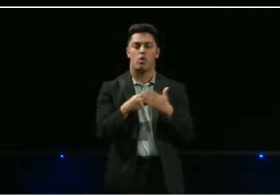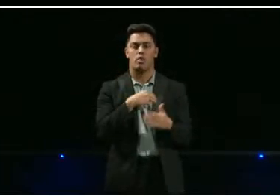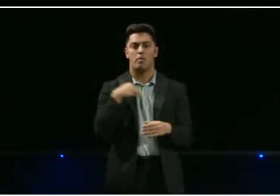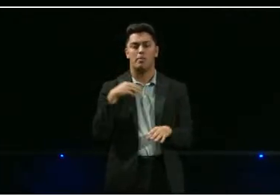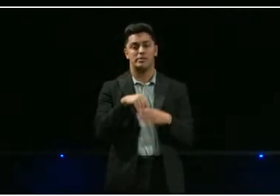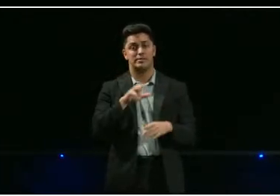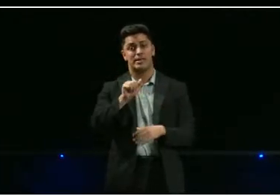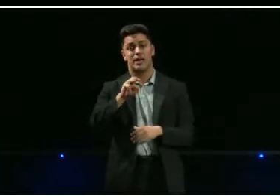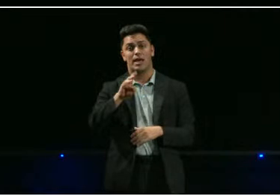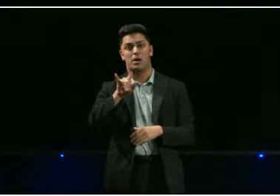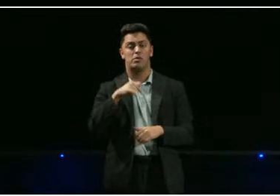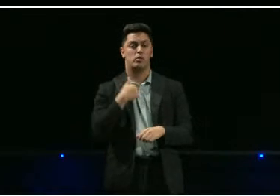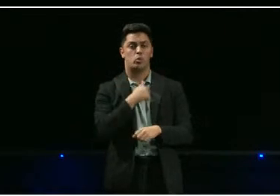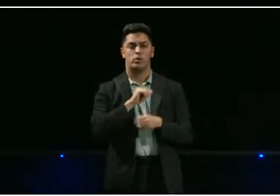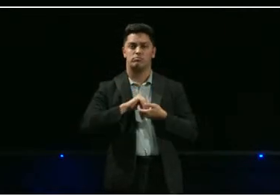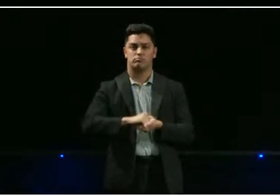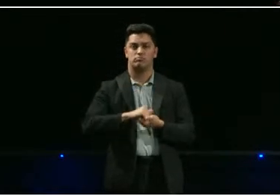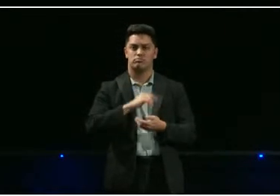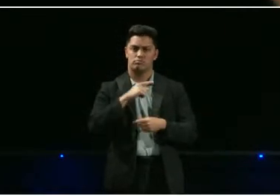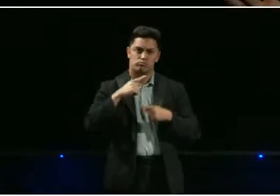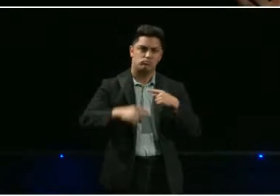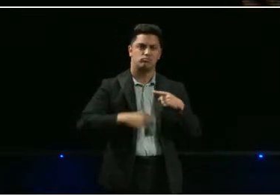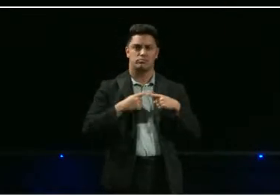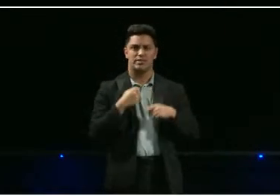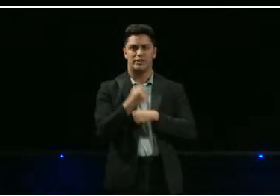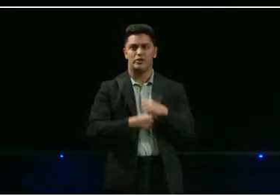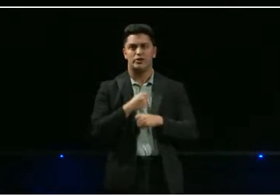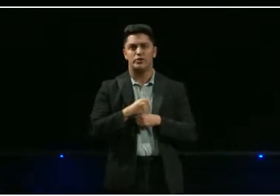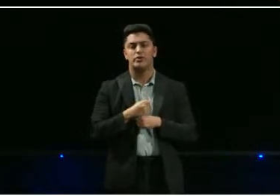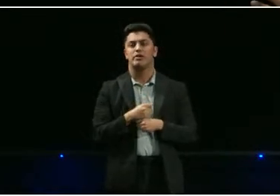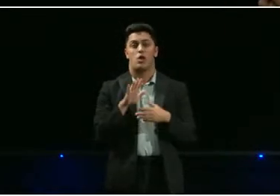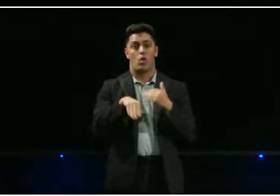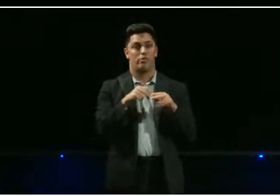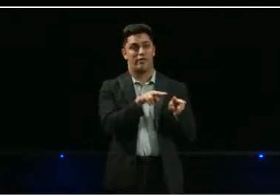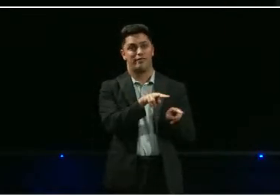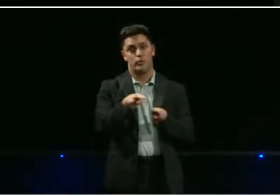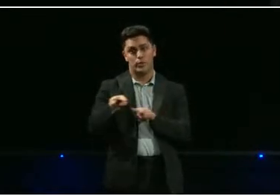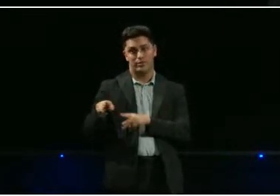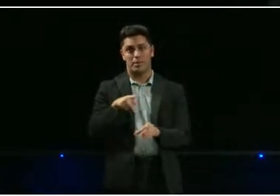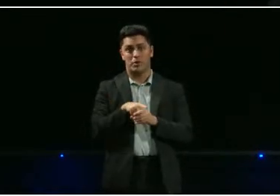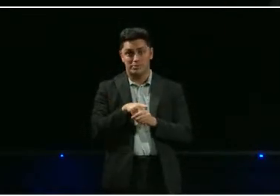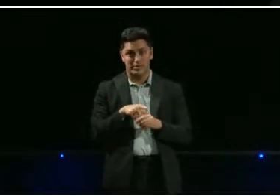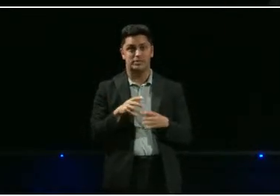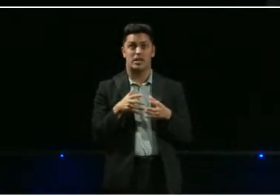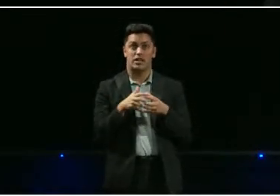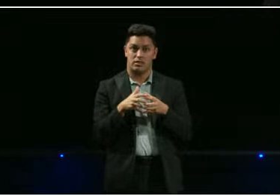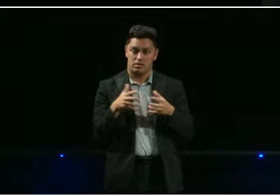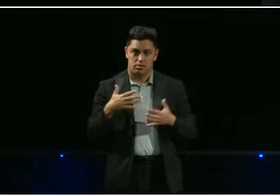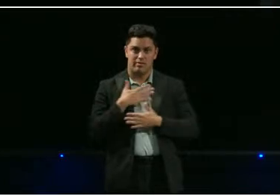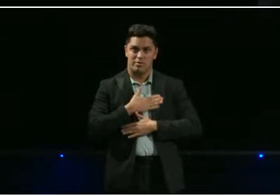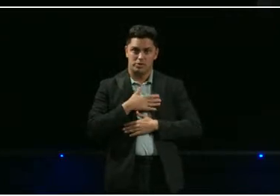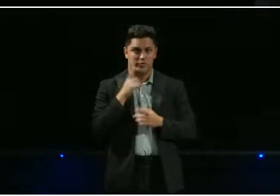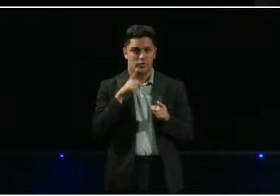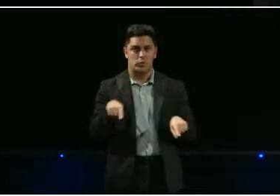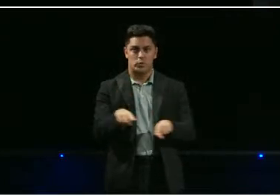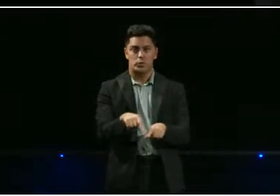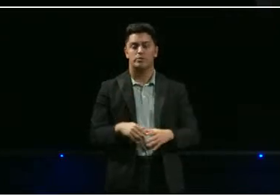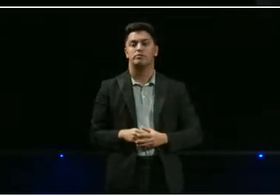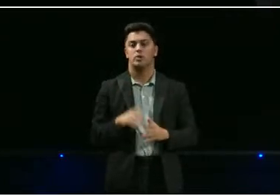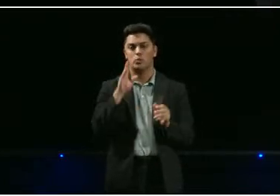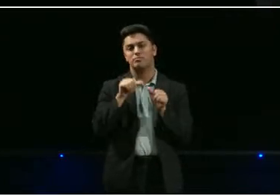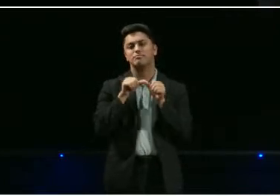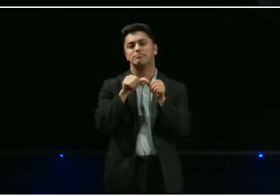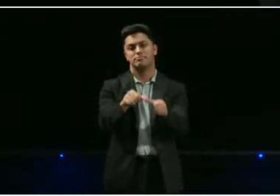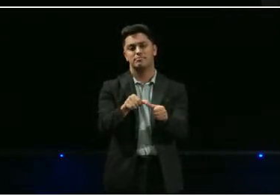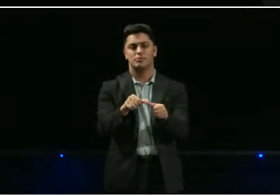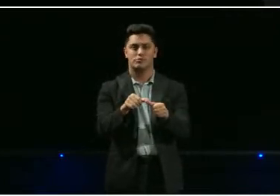Academy that we work with year-round and all the viewing that they participate in. It's very much appreciated, and we will continue